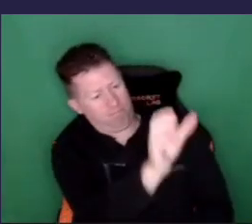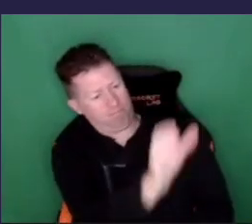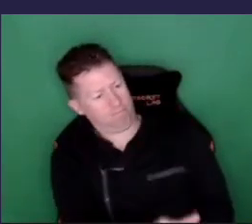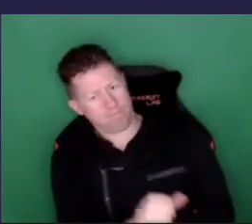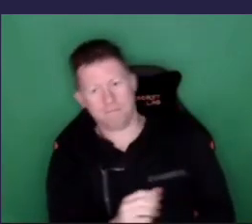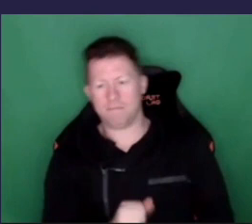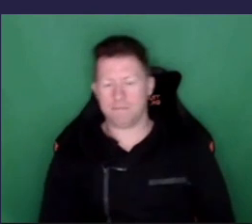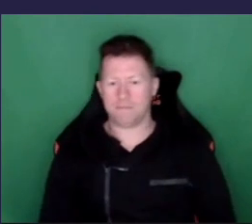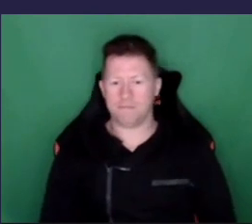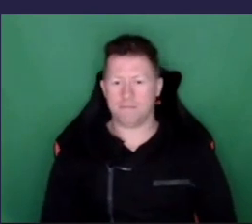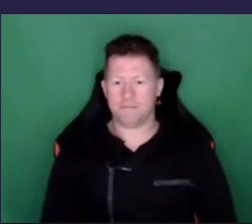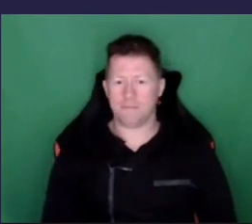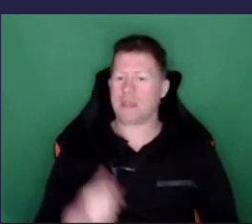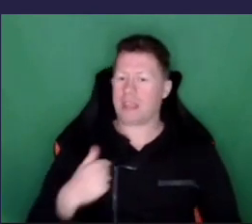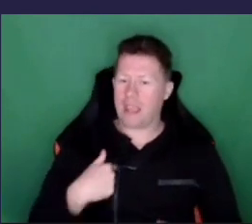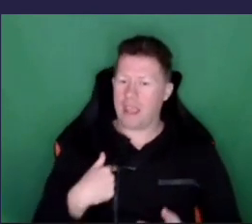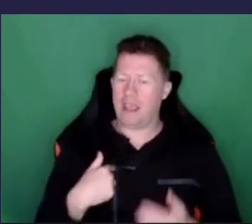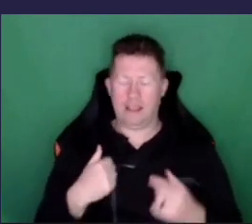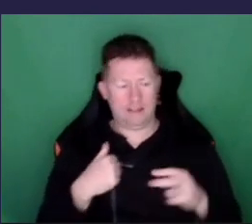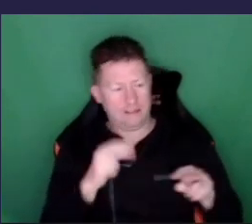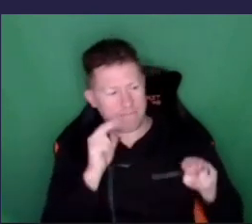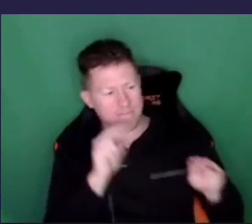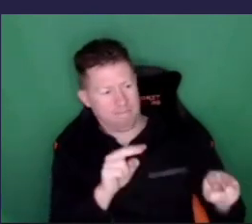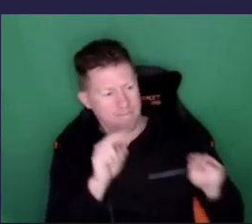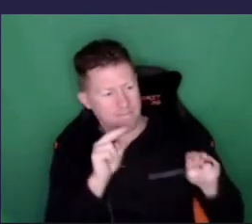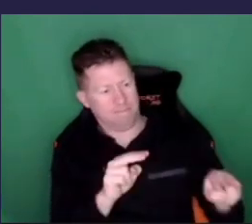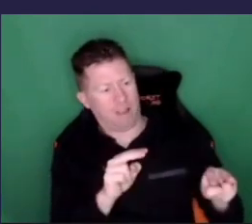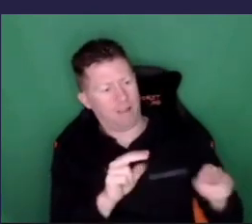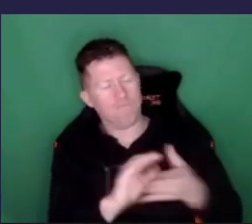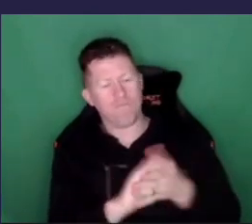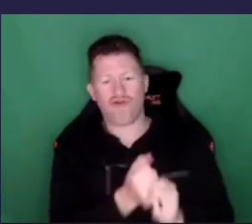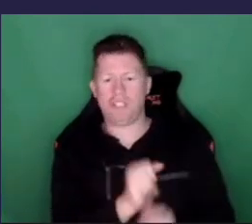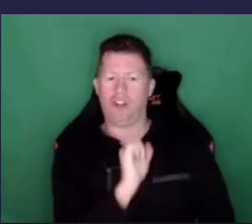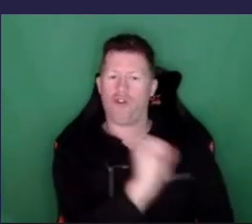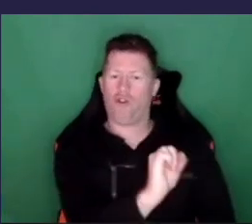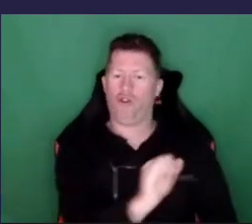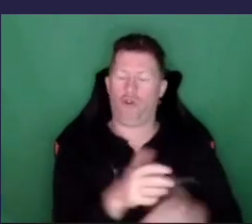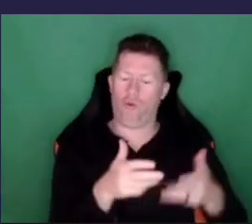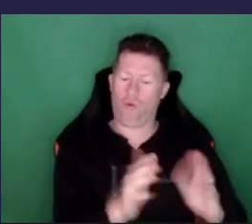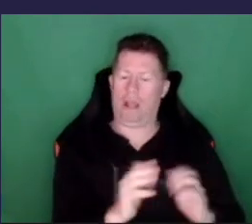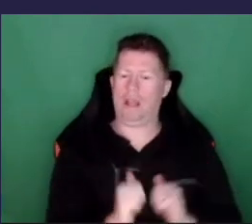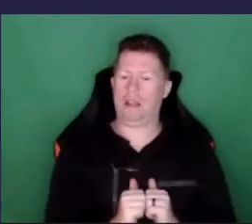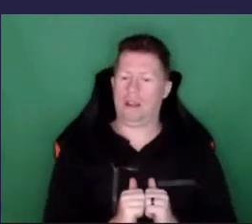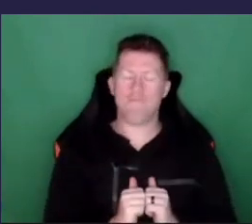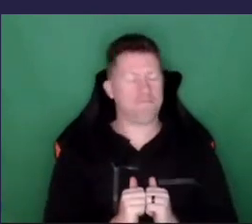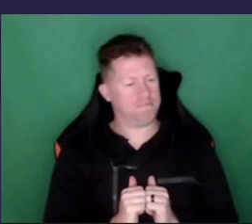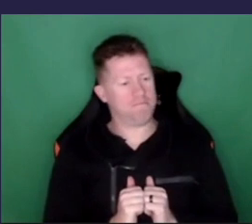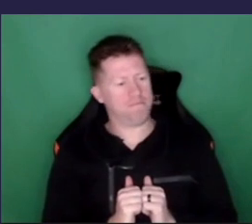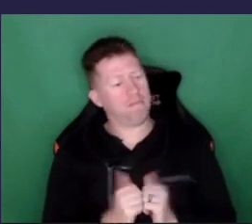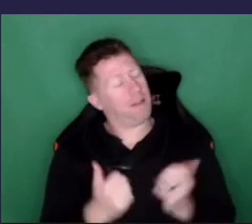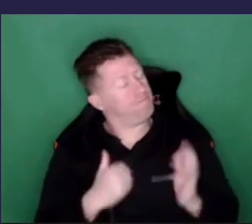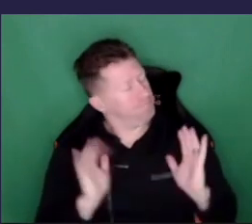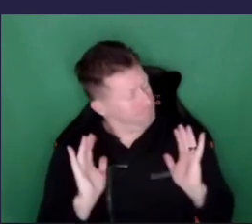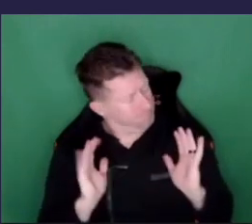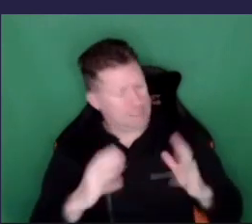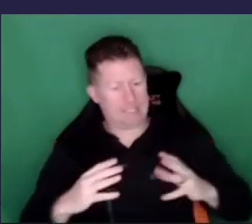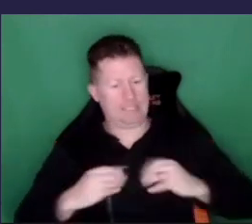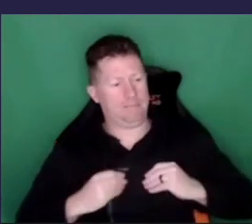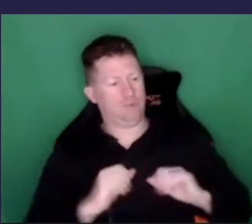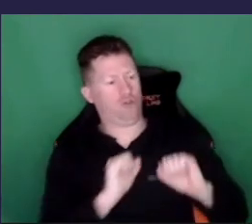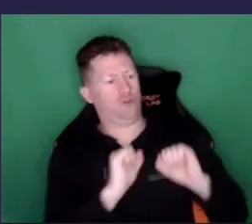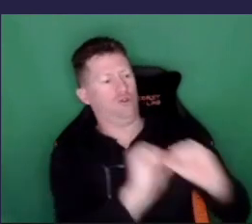And I have come to really appreciate it. And I think it's important to acknowledge that that is a gift that she